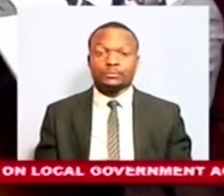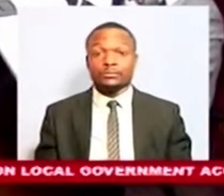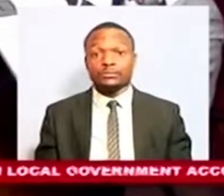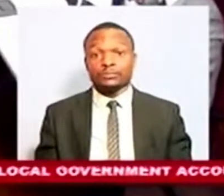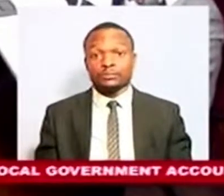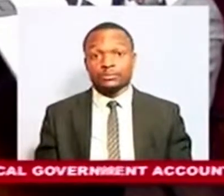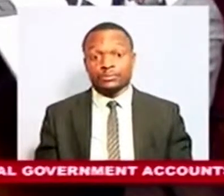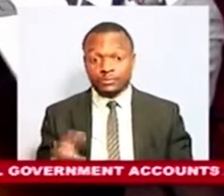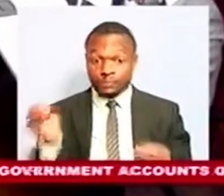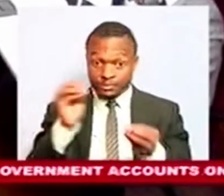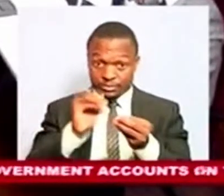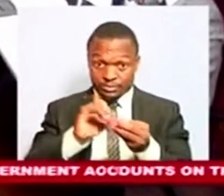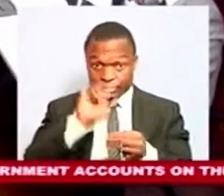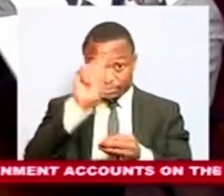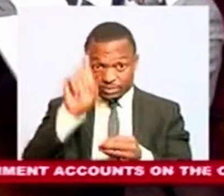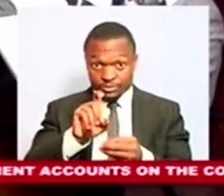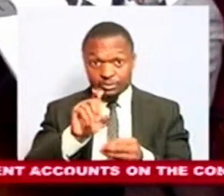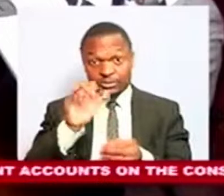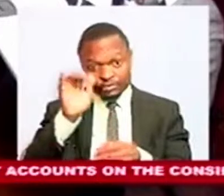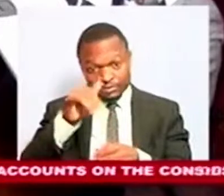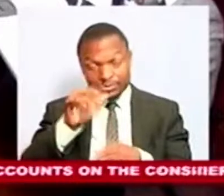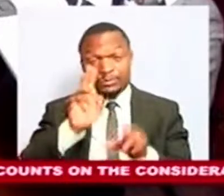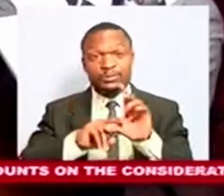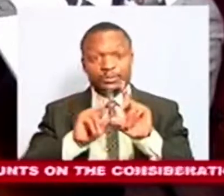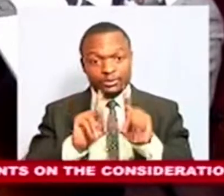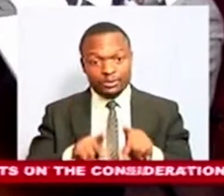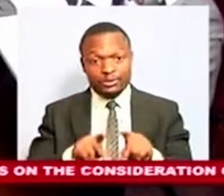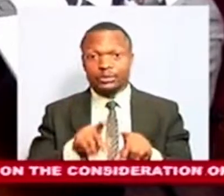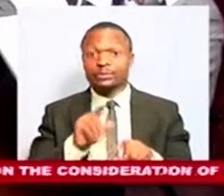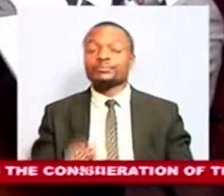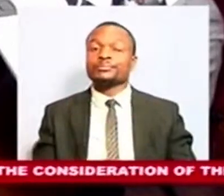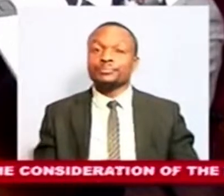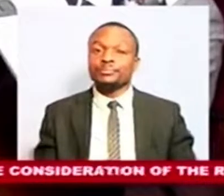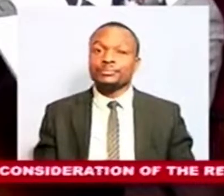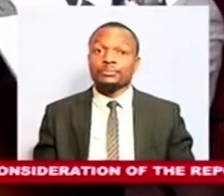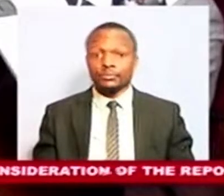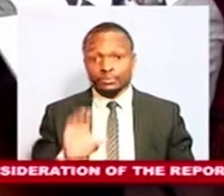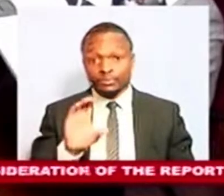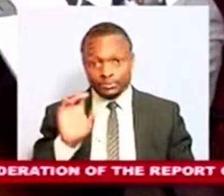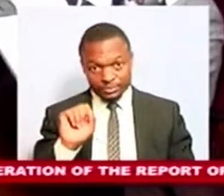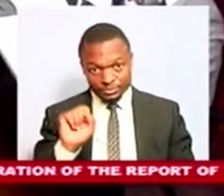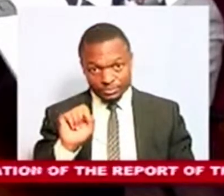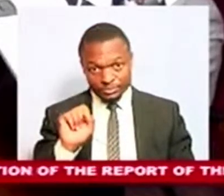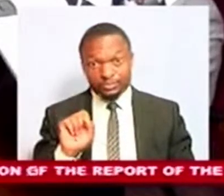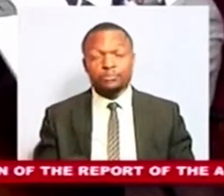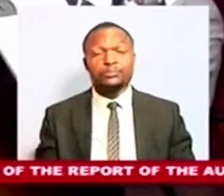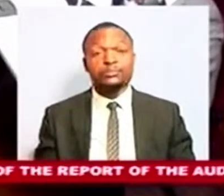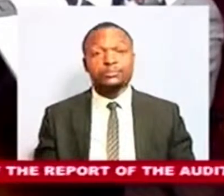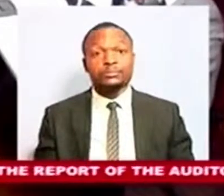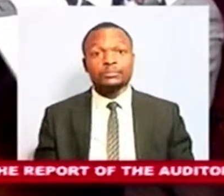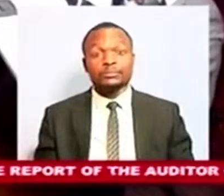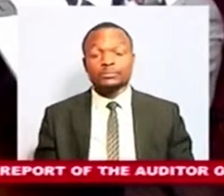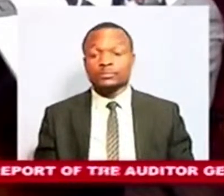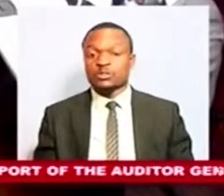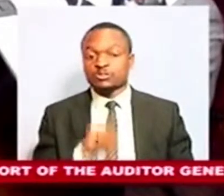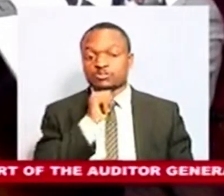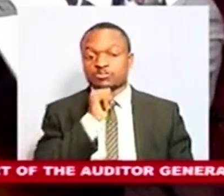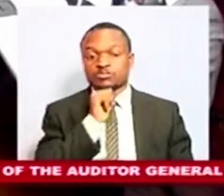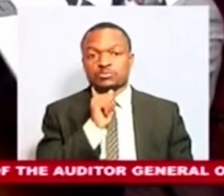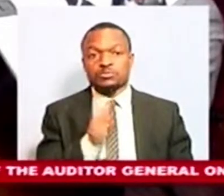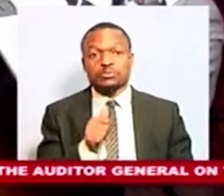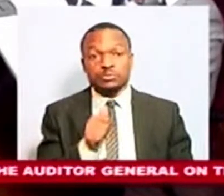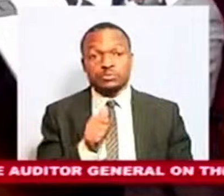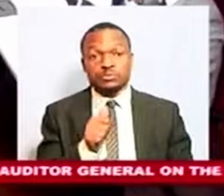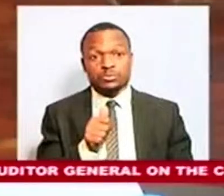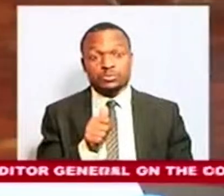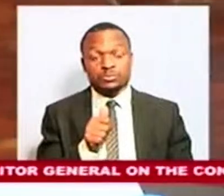an additional question? Yes, Yes. Chair. Of course, yes, not what